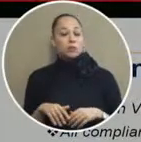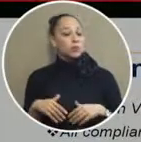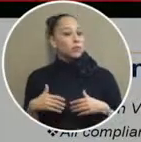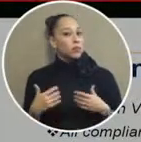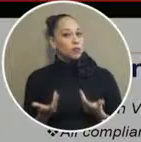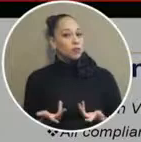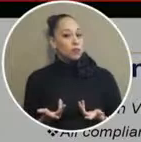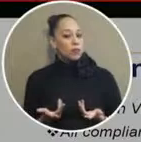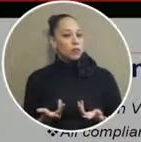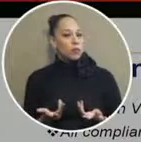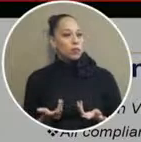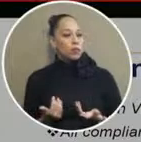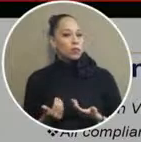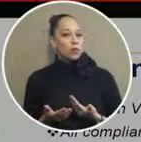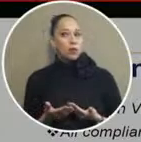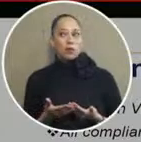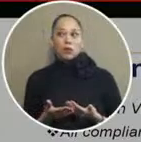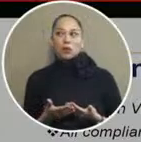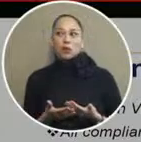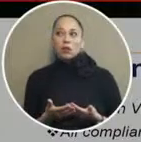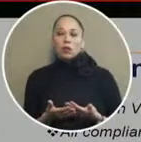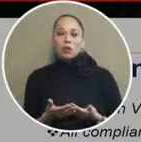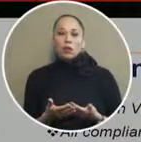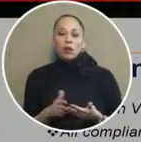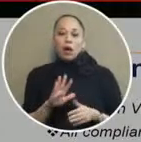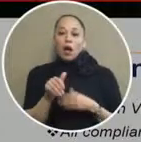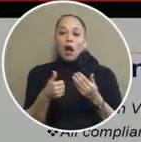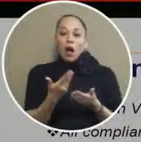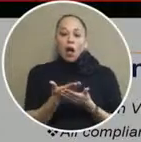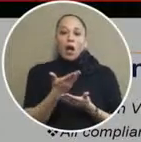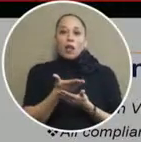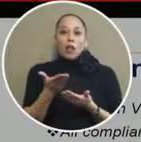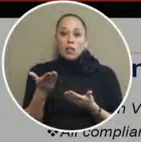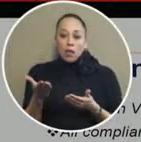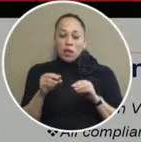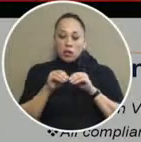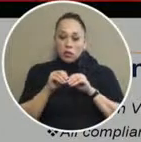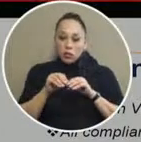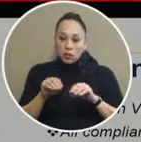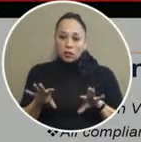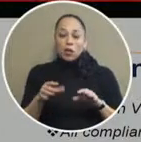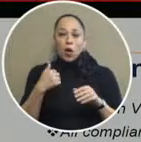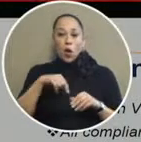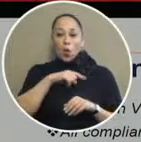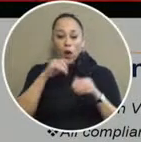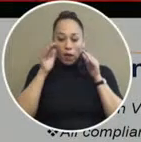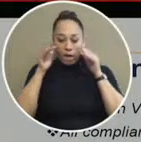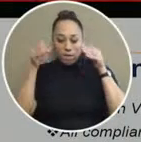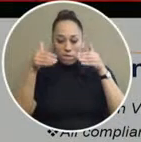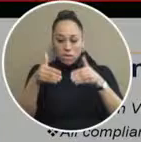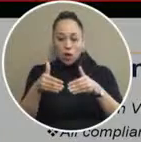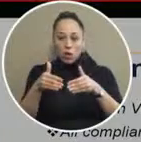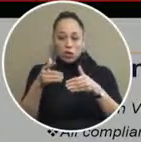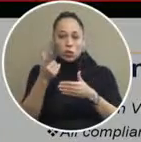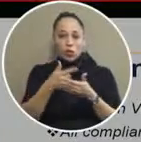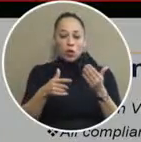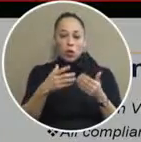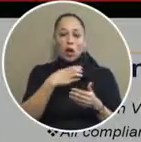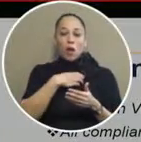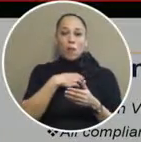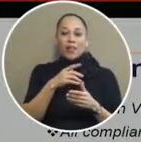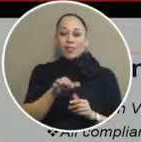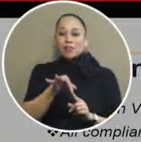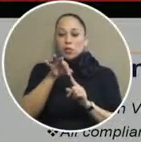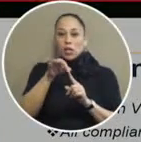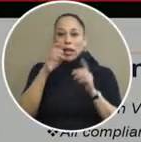So, of course, all of the officers that were out in the field were focused on the voluntary compliance,